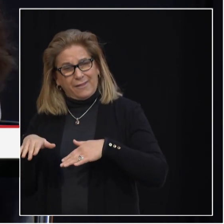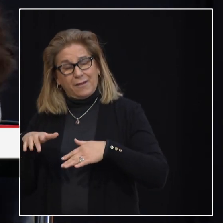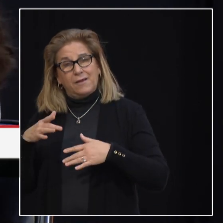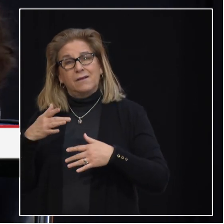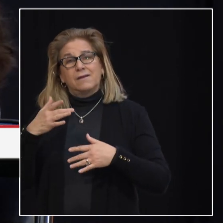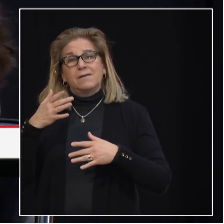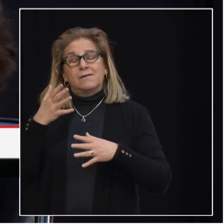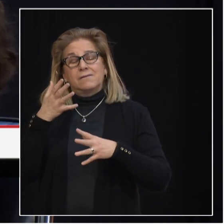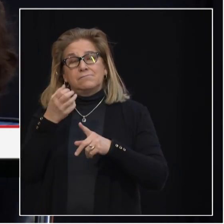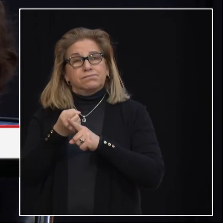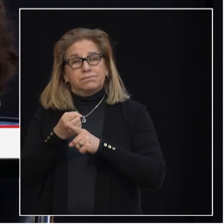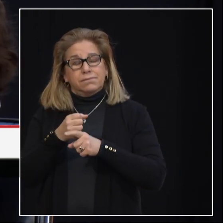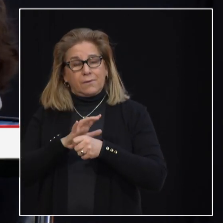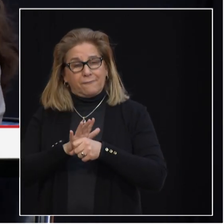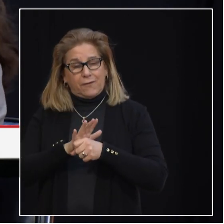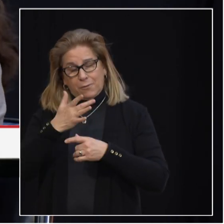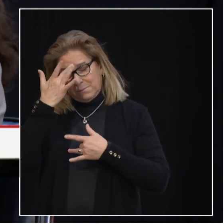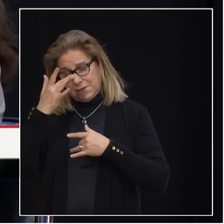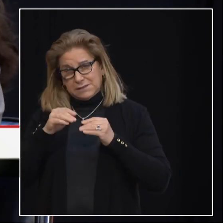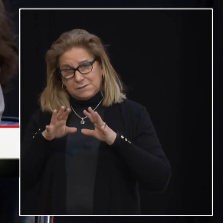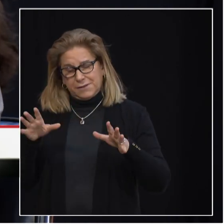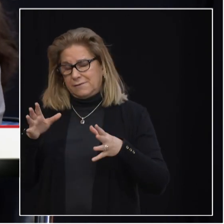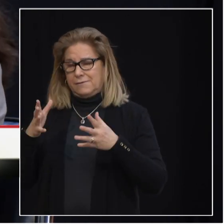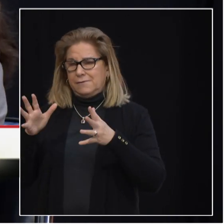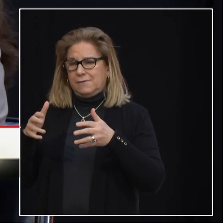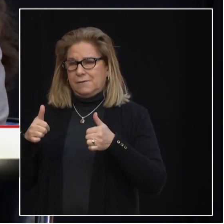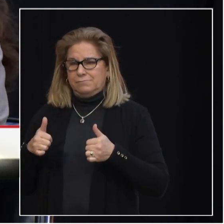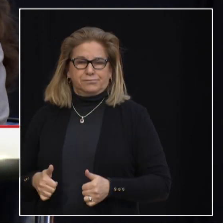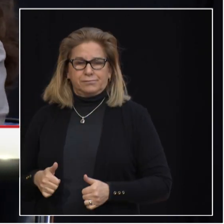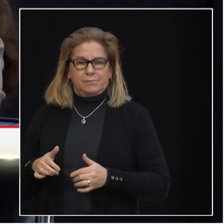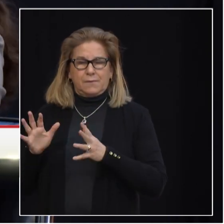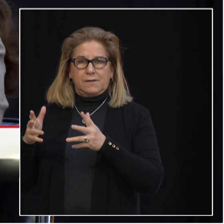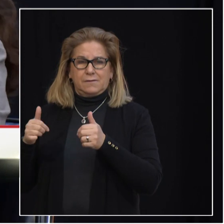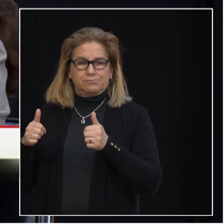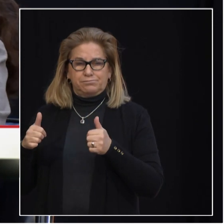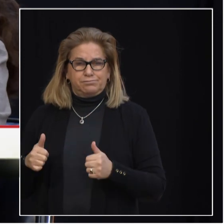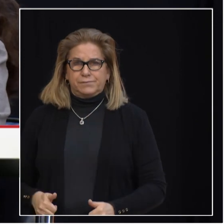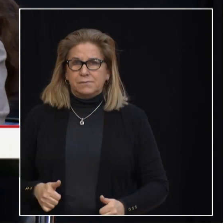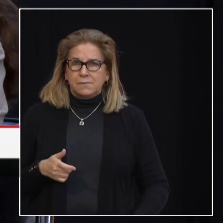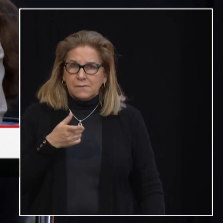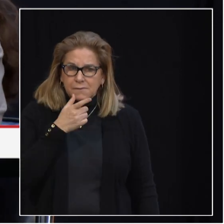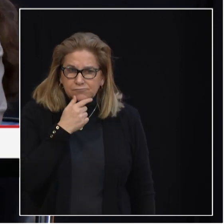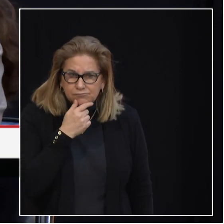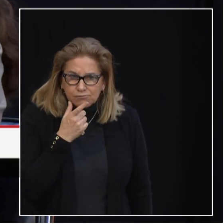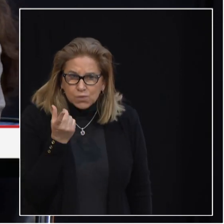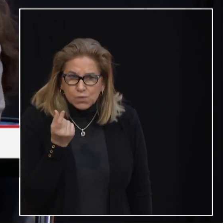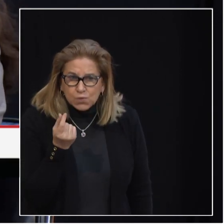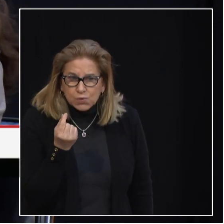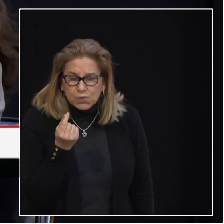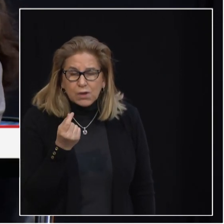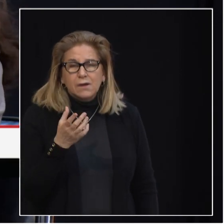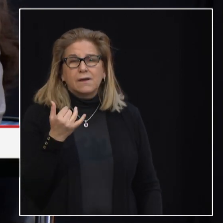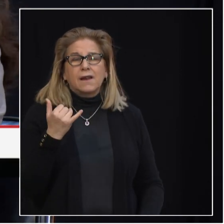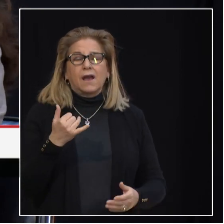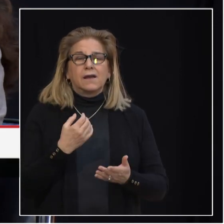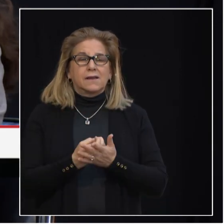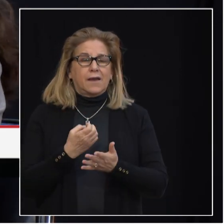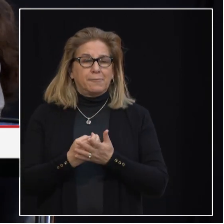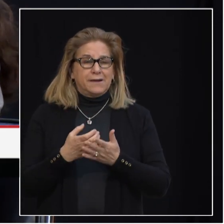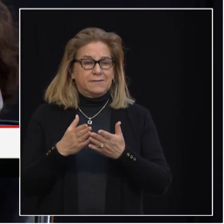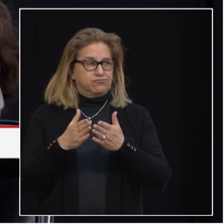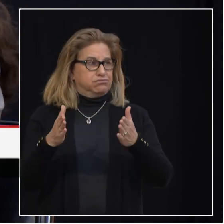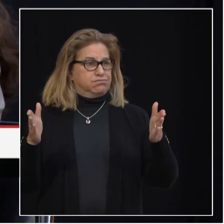one, uncertainty, largely driven by broader economic challenges, and return to office